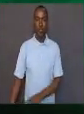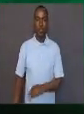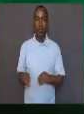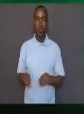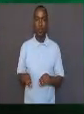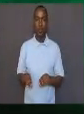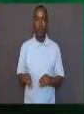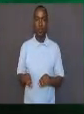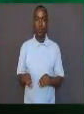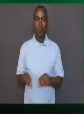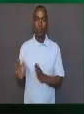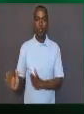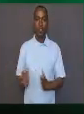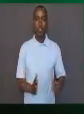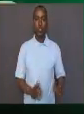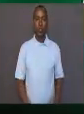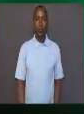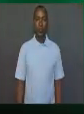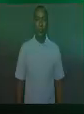Students, let's get ready.